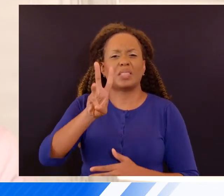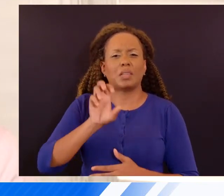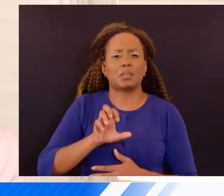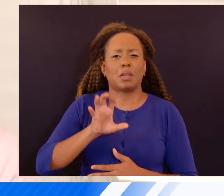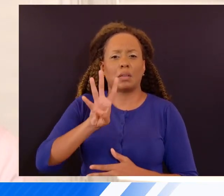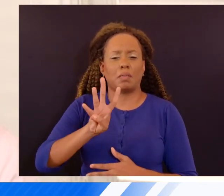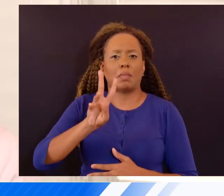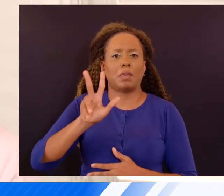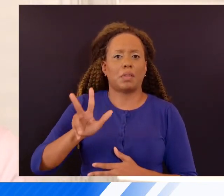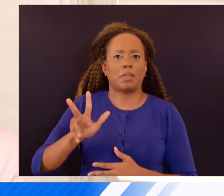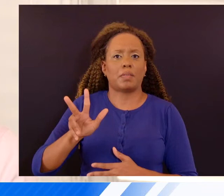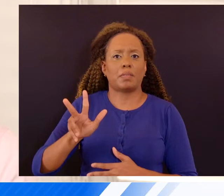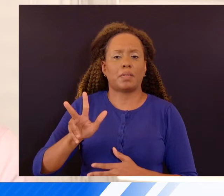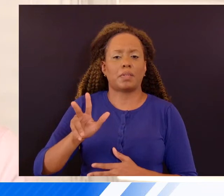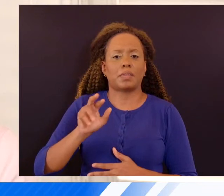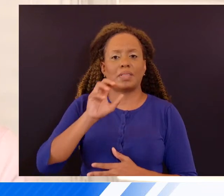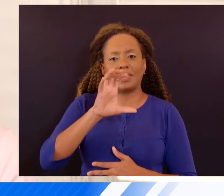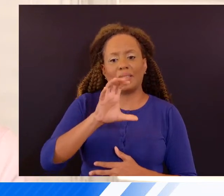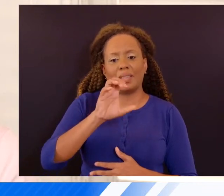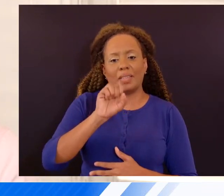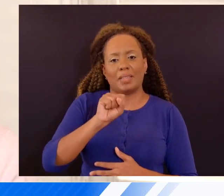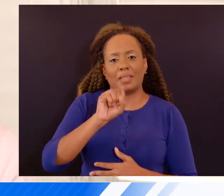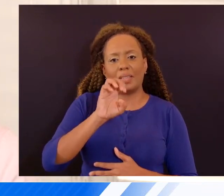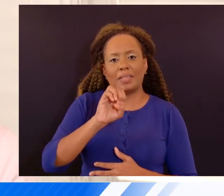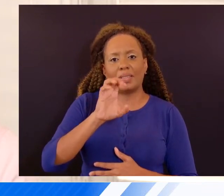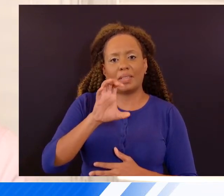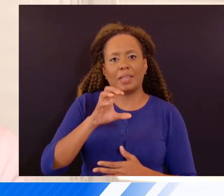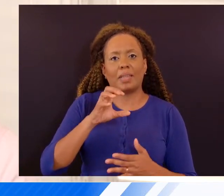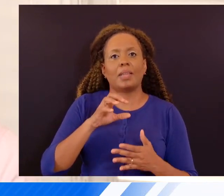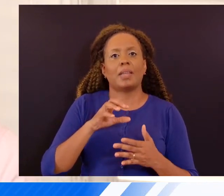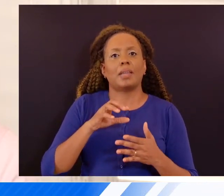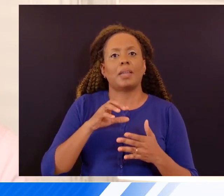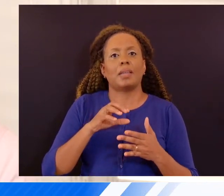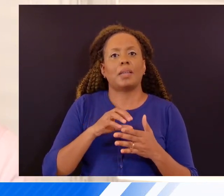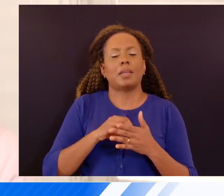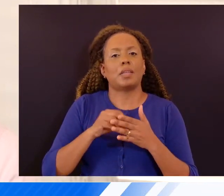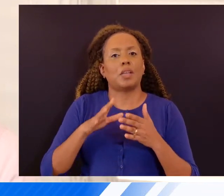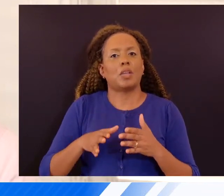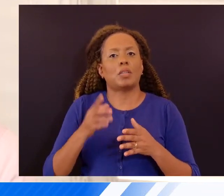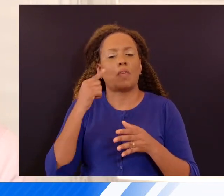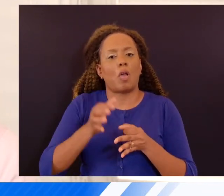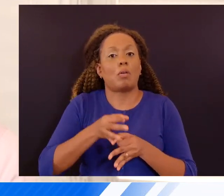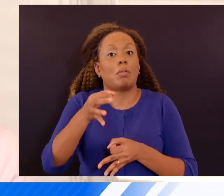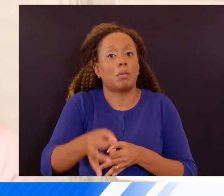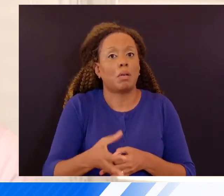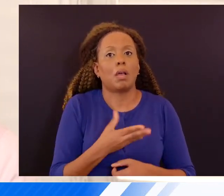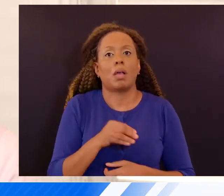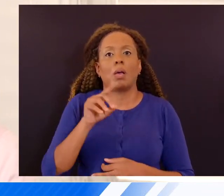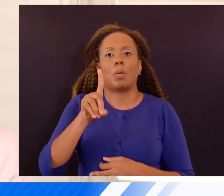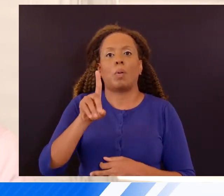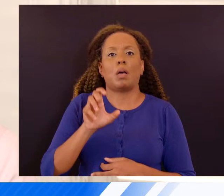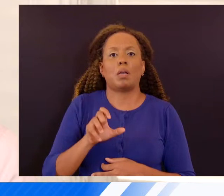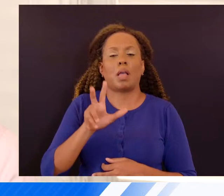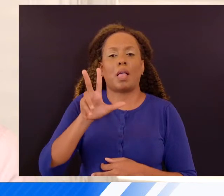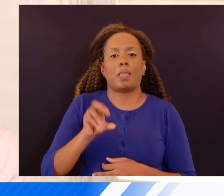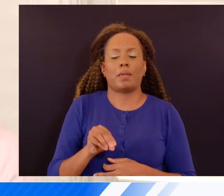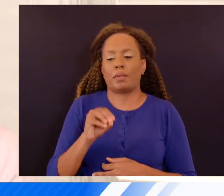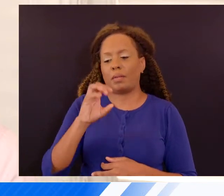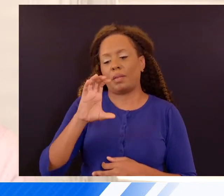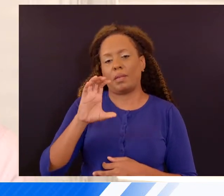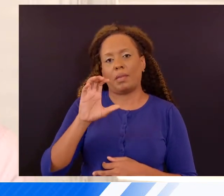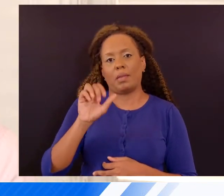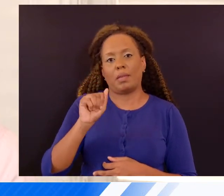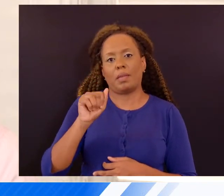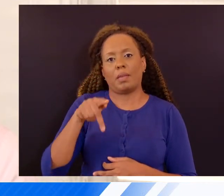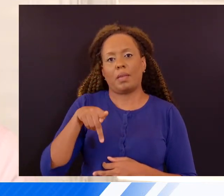1,643 CSEC subject deferrals that have been requested and 130 CAPE subject